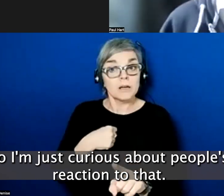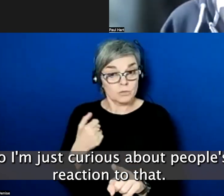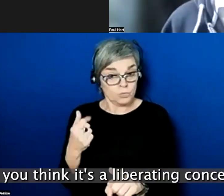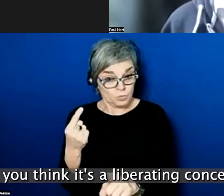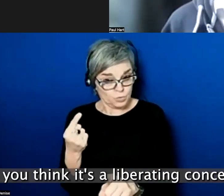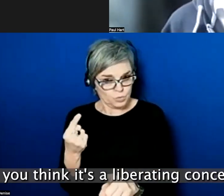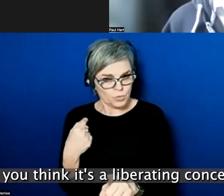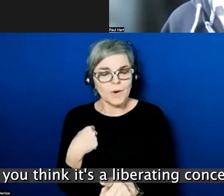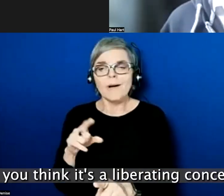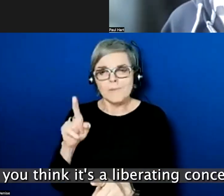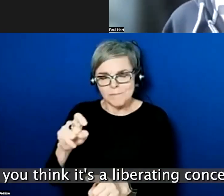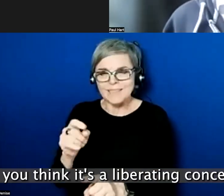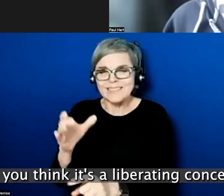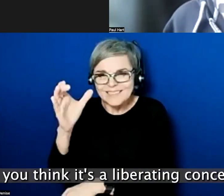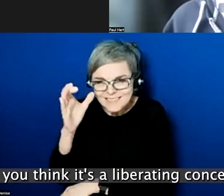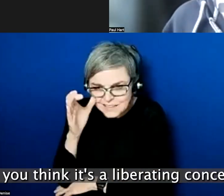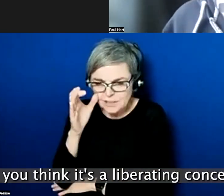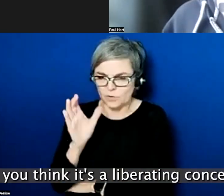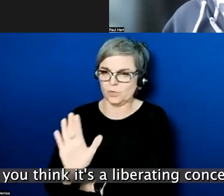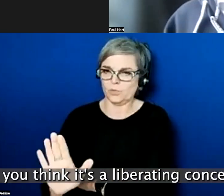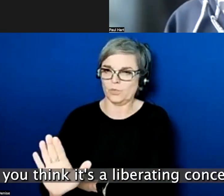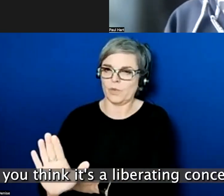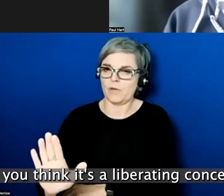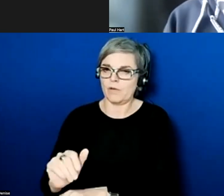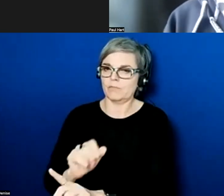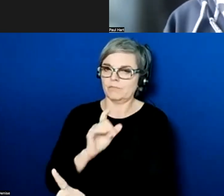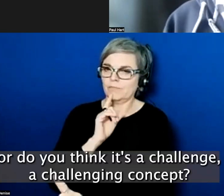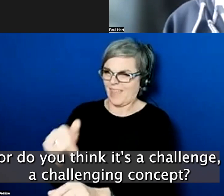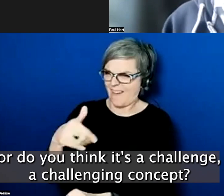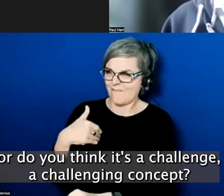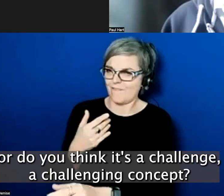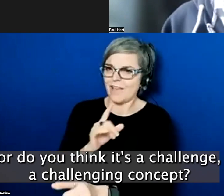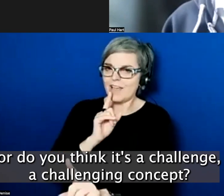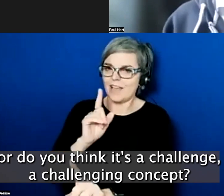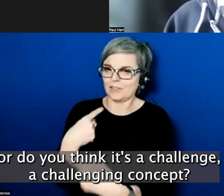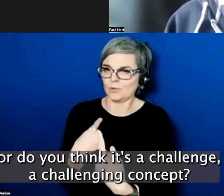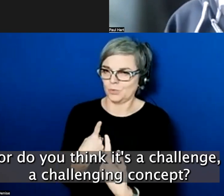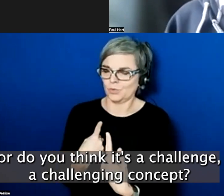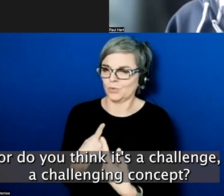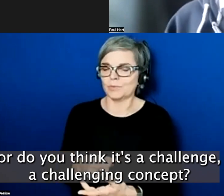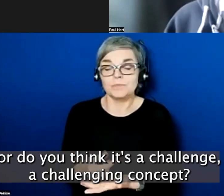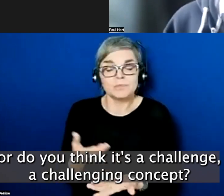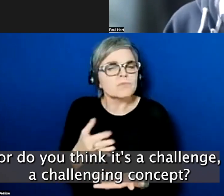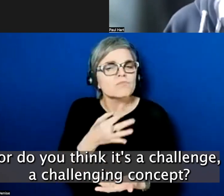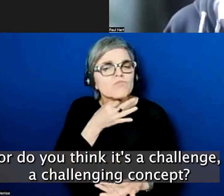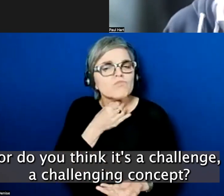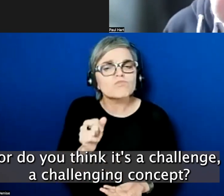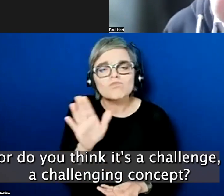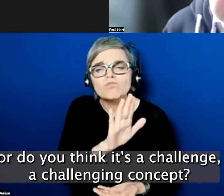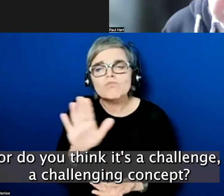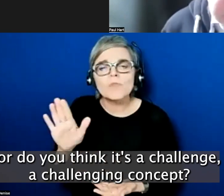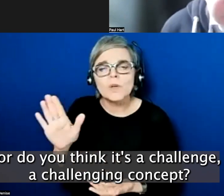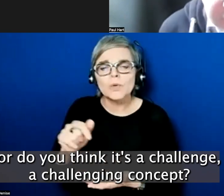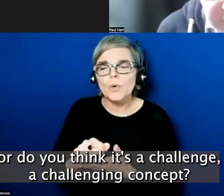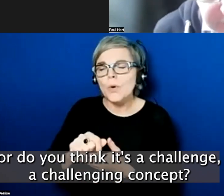reaction to that. Do you think it's a liberating concept, or do you think it's a challenging